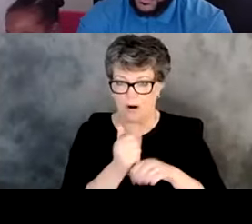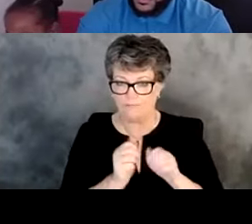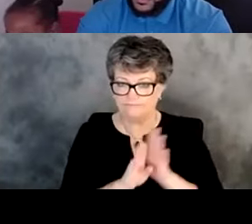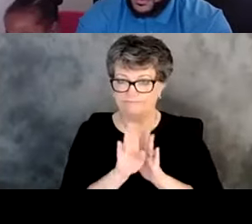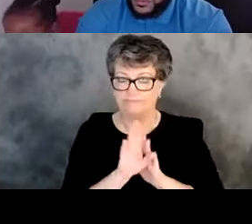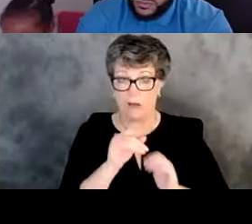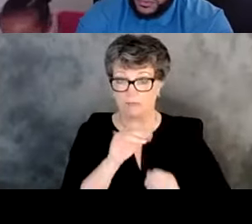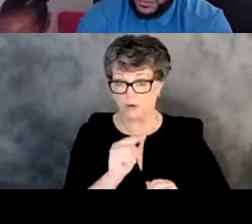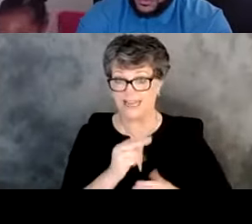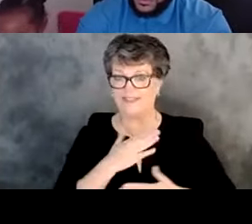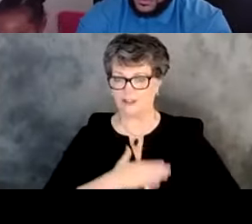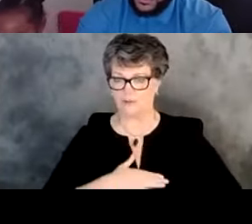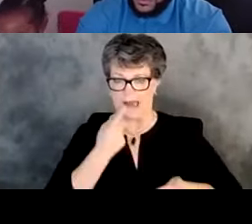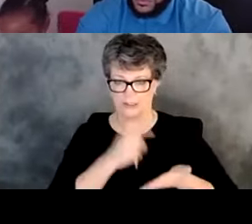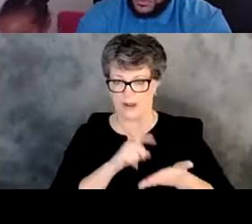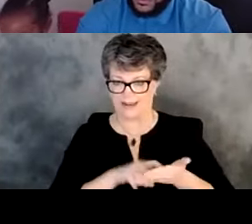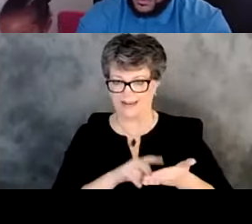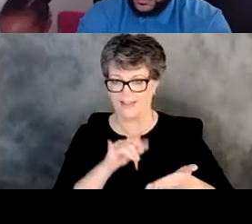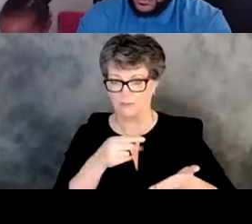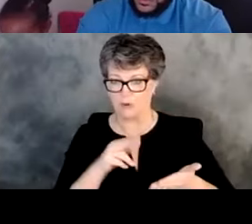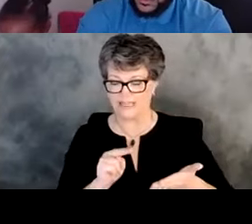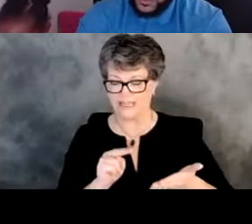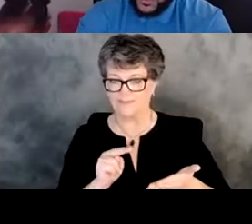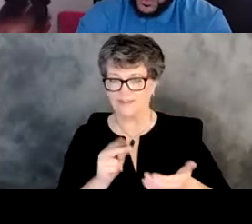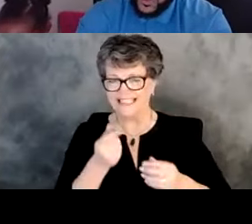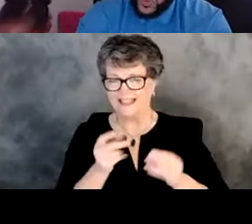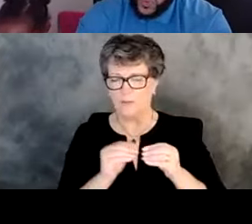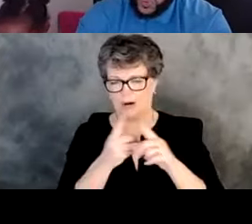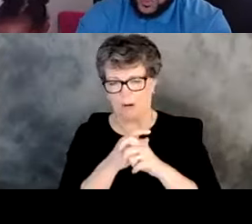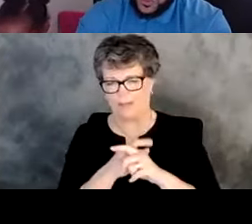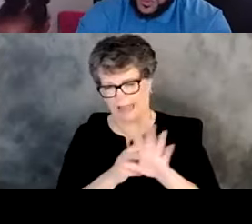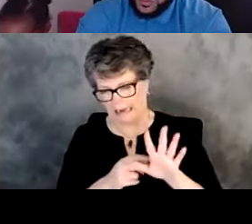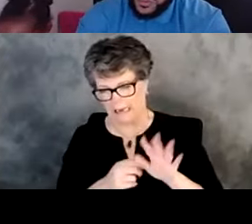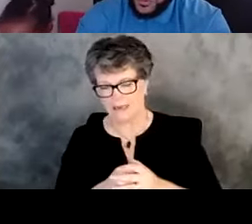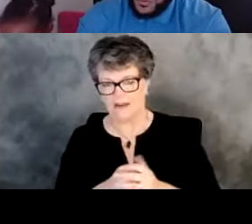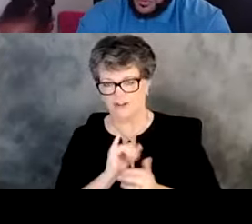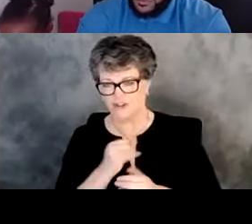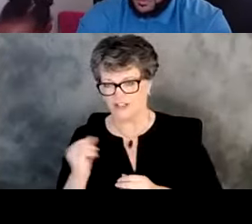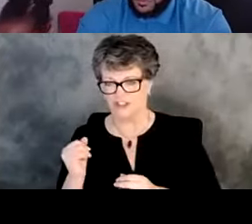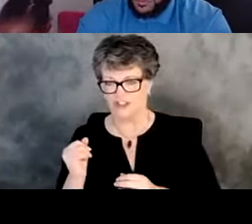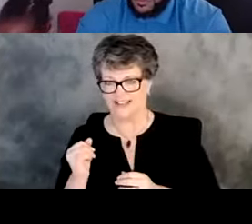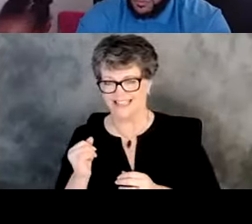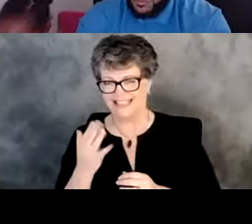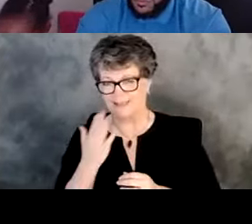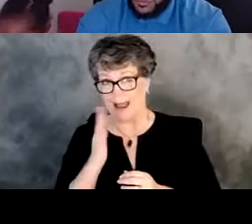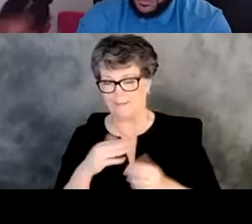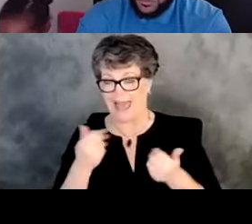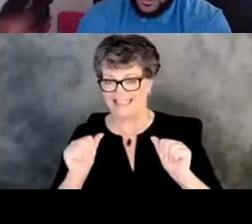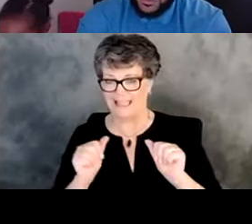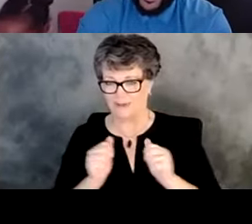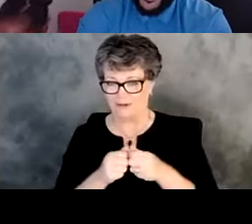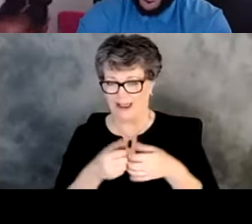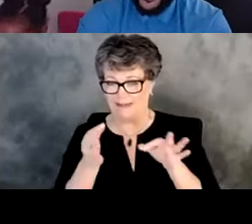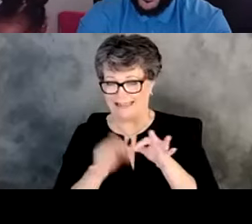is what your body's recognizing. So it's a little complicated, but this is my bad attempt in trying to simplify